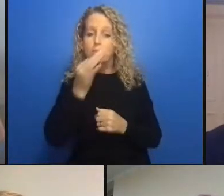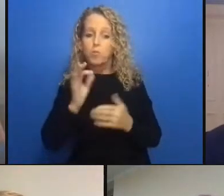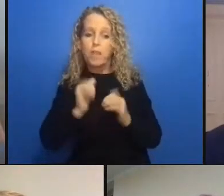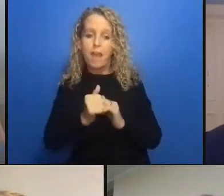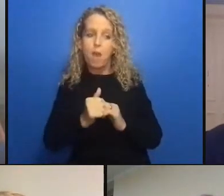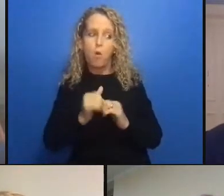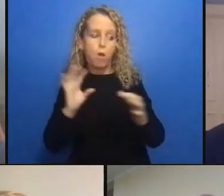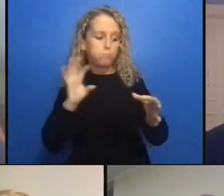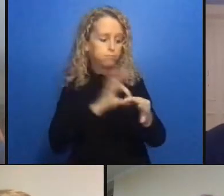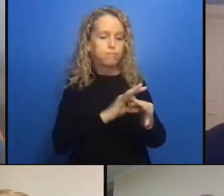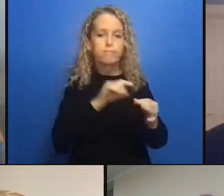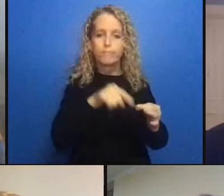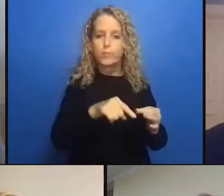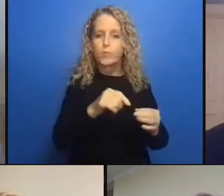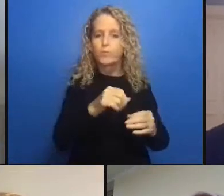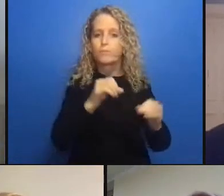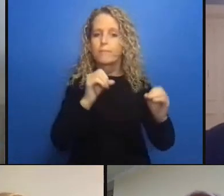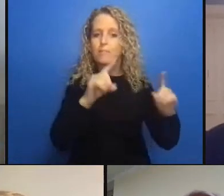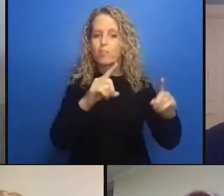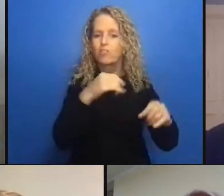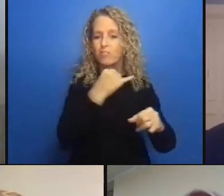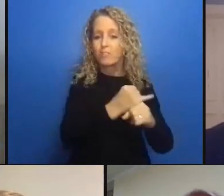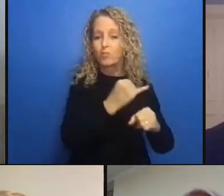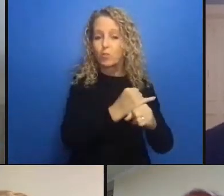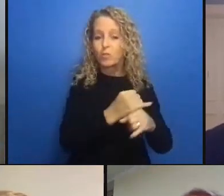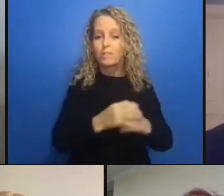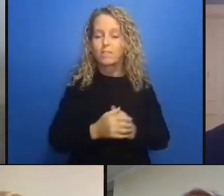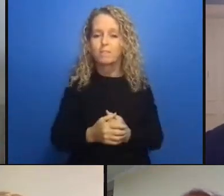Really great question.